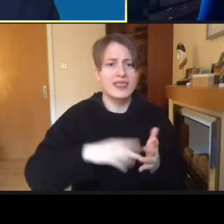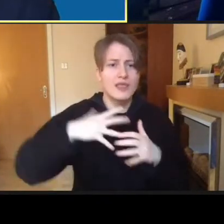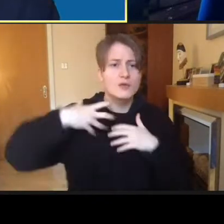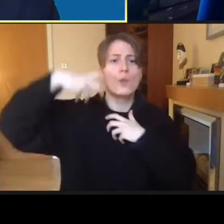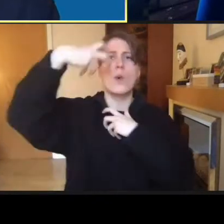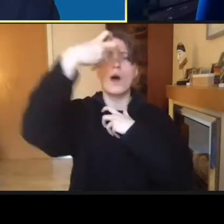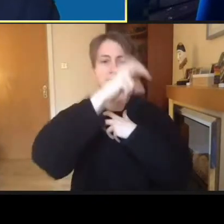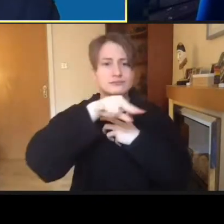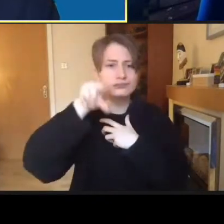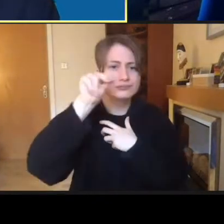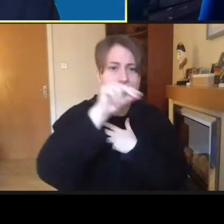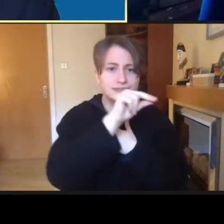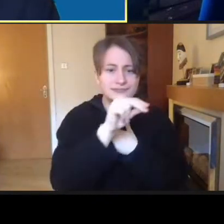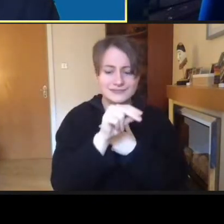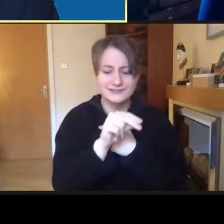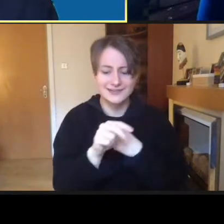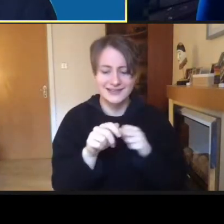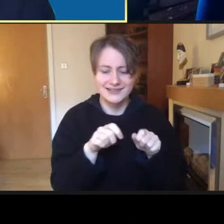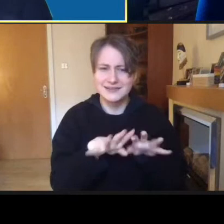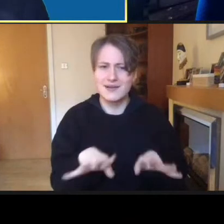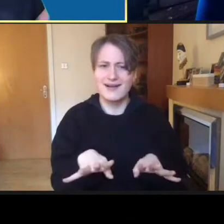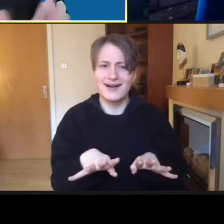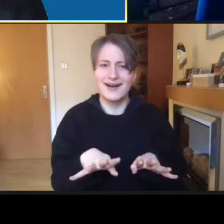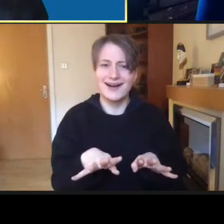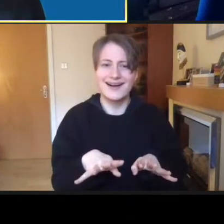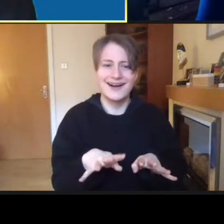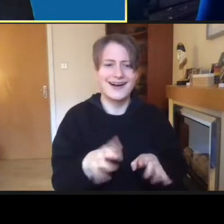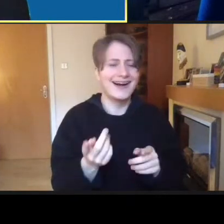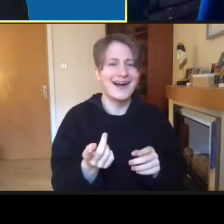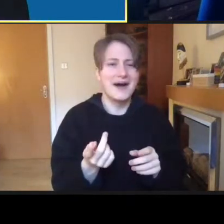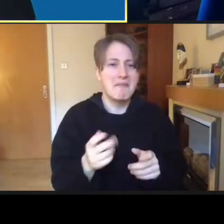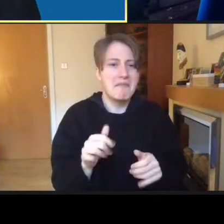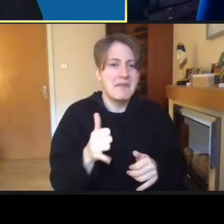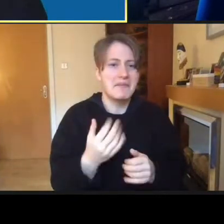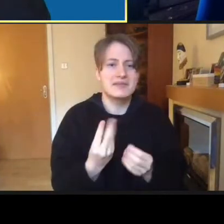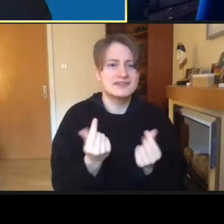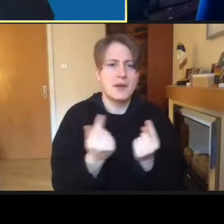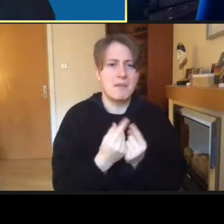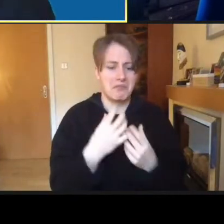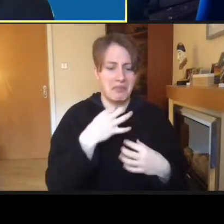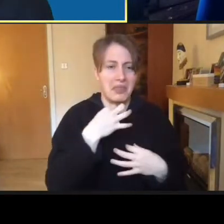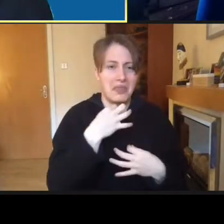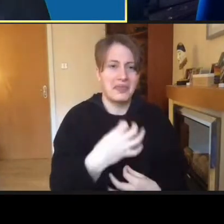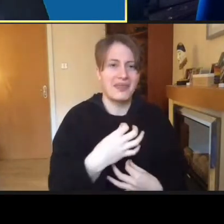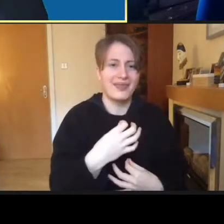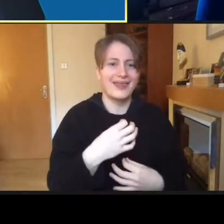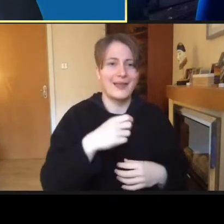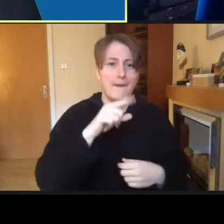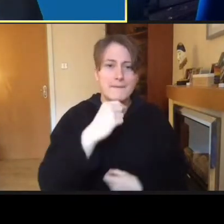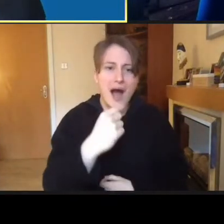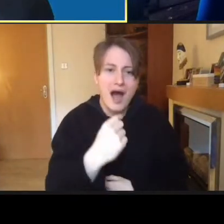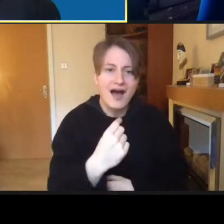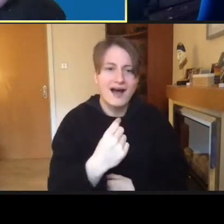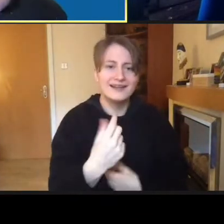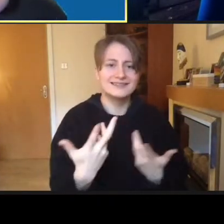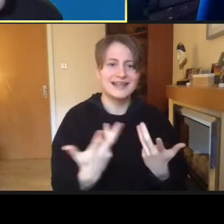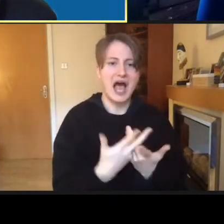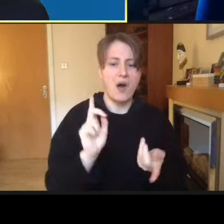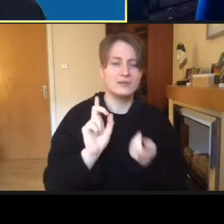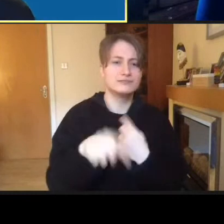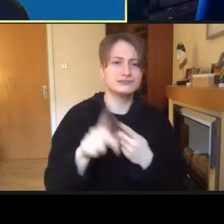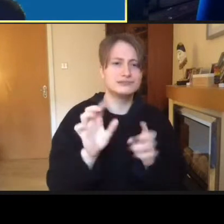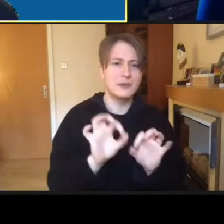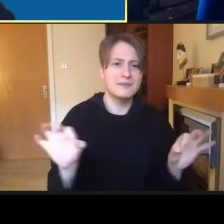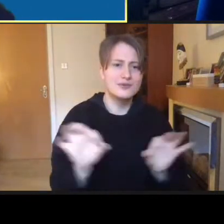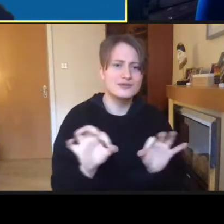of these large birds as potential meals, and does get him into trouble every